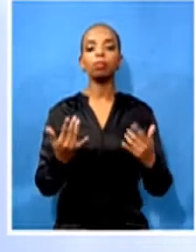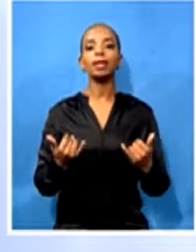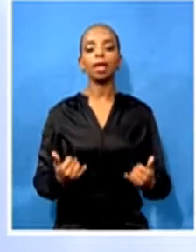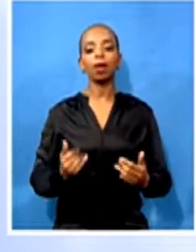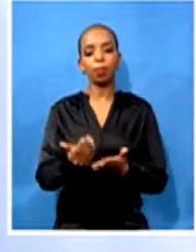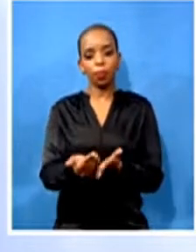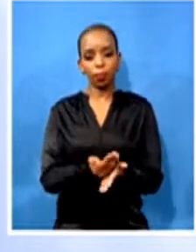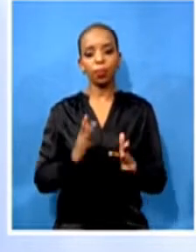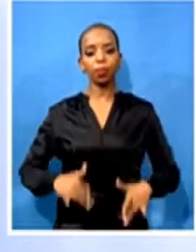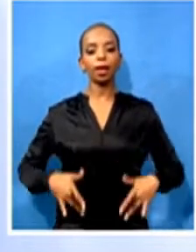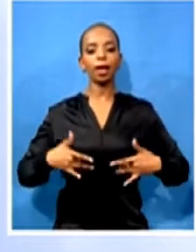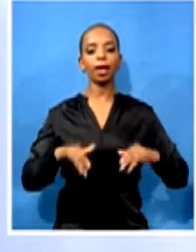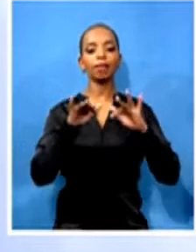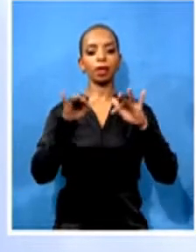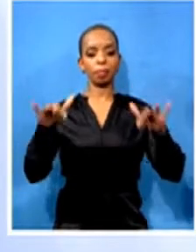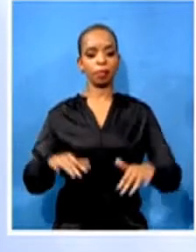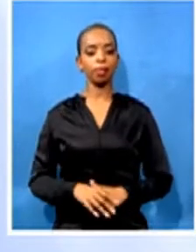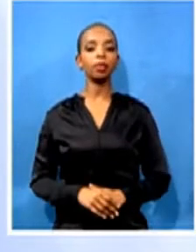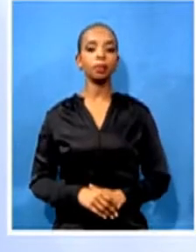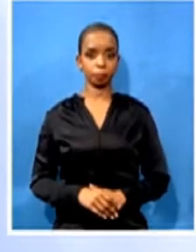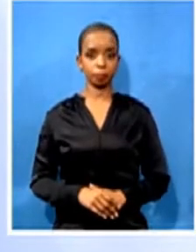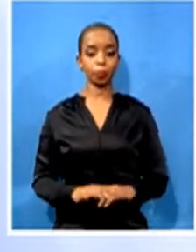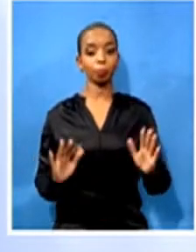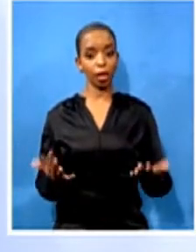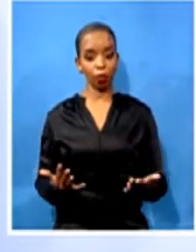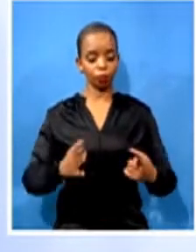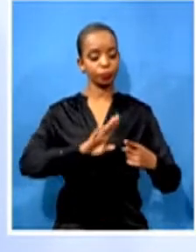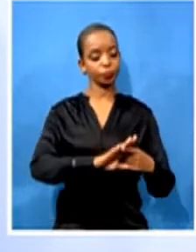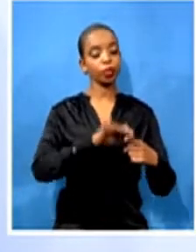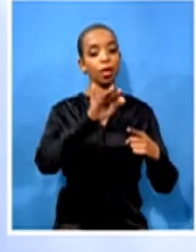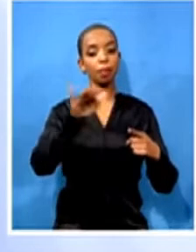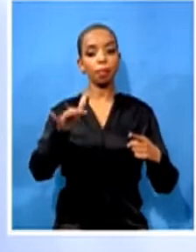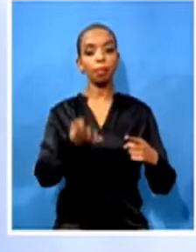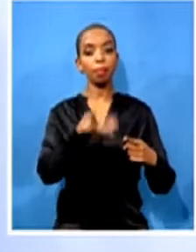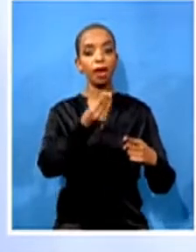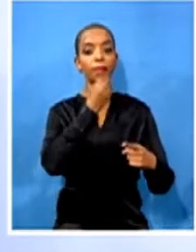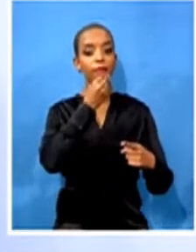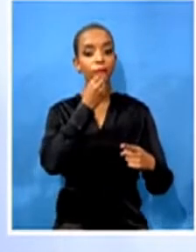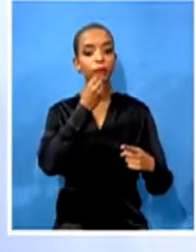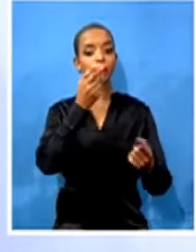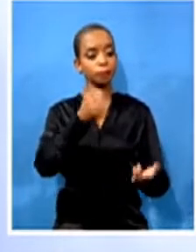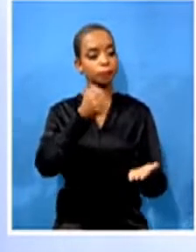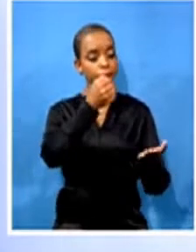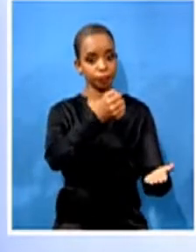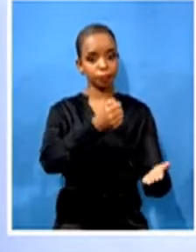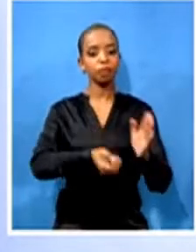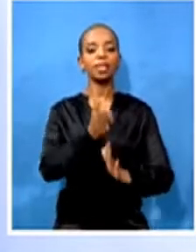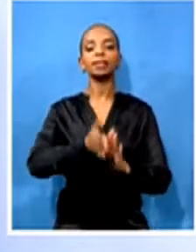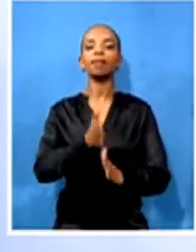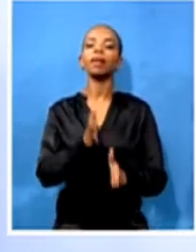have food to eat and are able to survive and move about with their daily